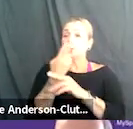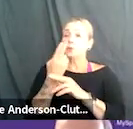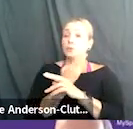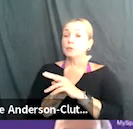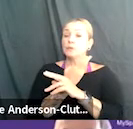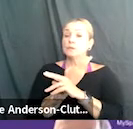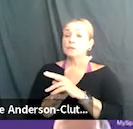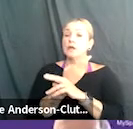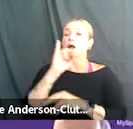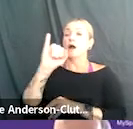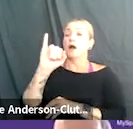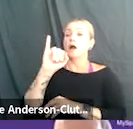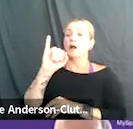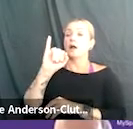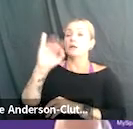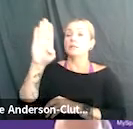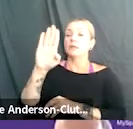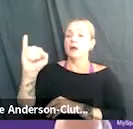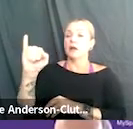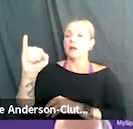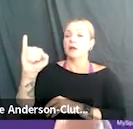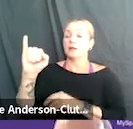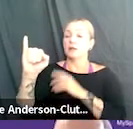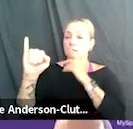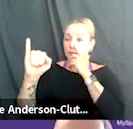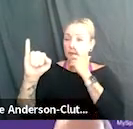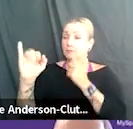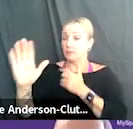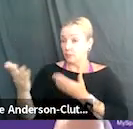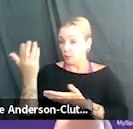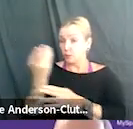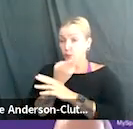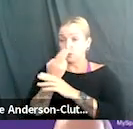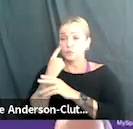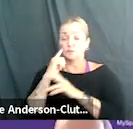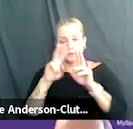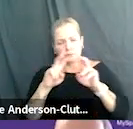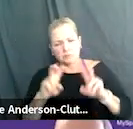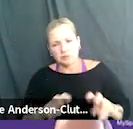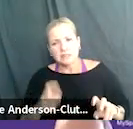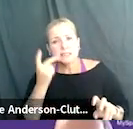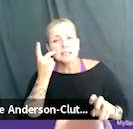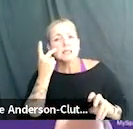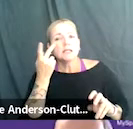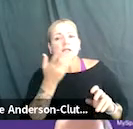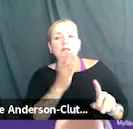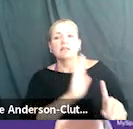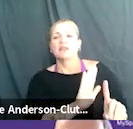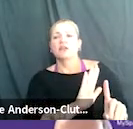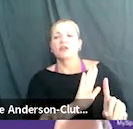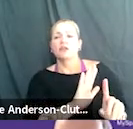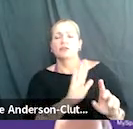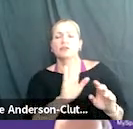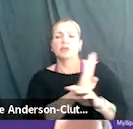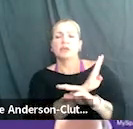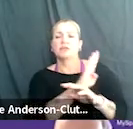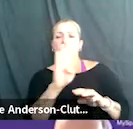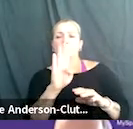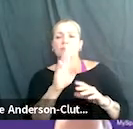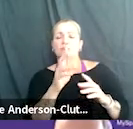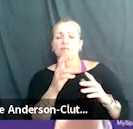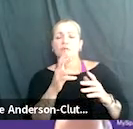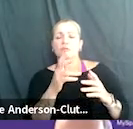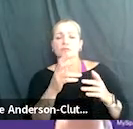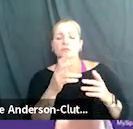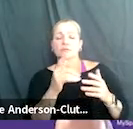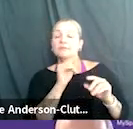much anxiety reduction? I would think so. The difficulty with the world right now is that because of the coronavirus, for a long time, people weren't able to go out and